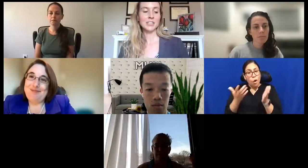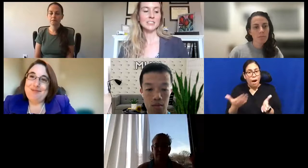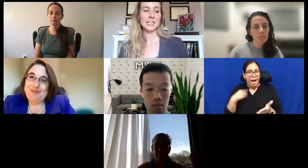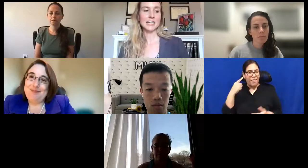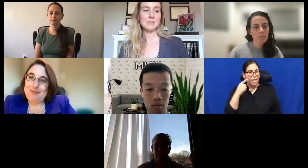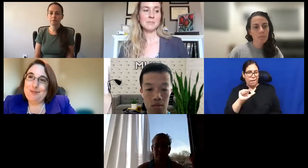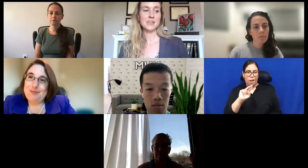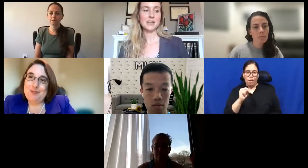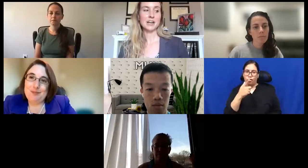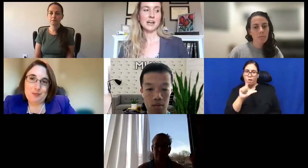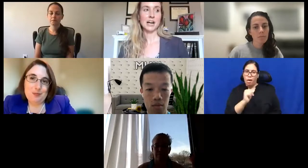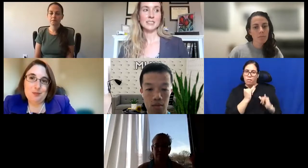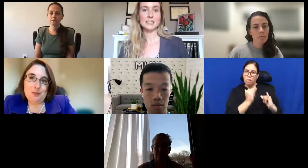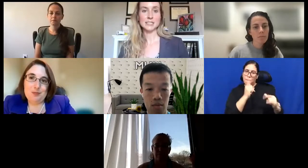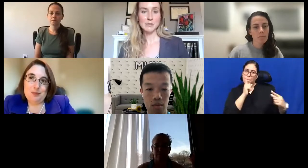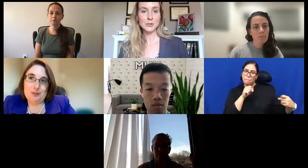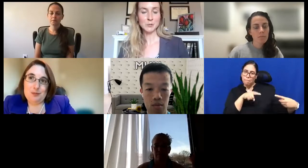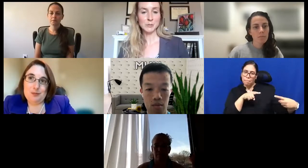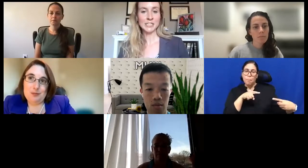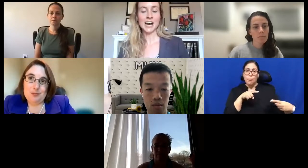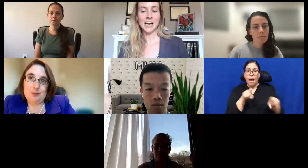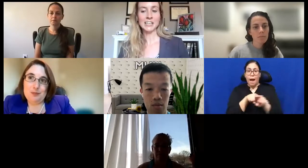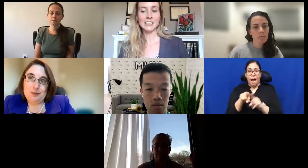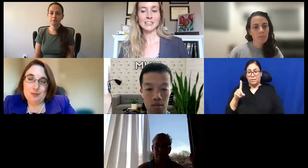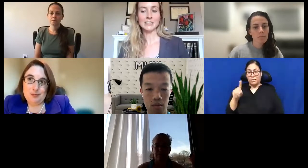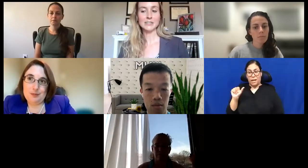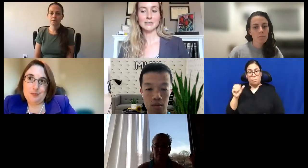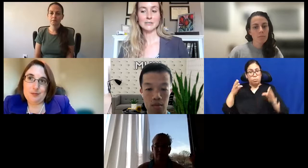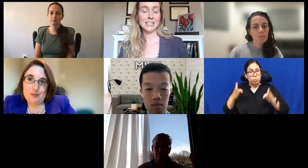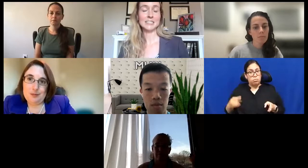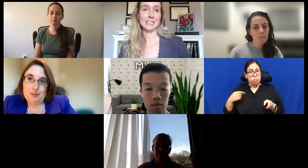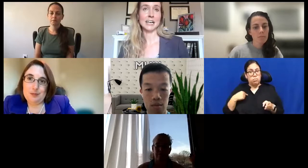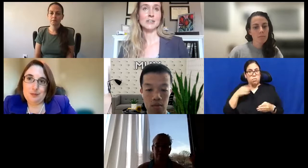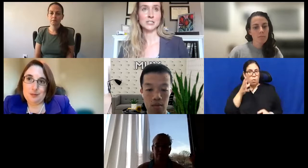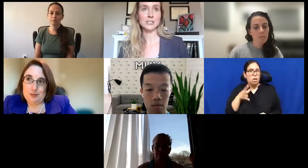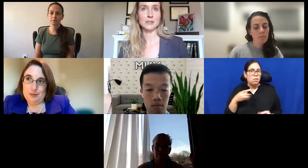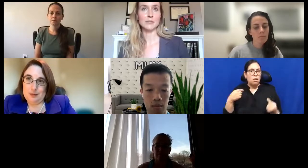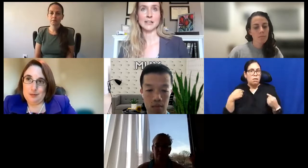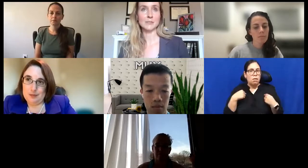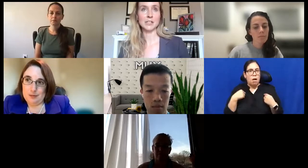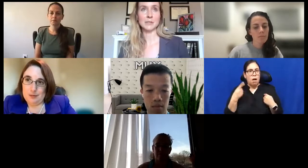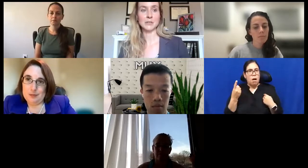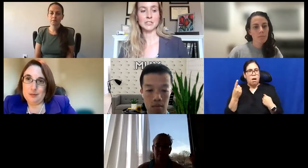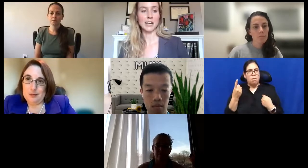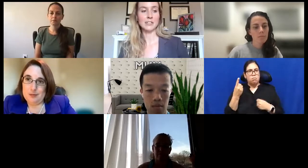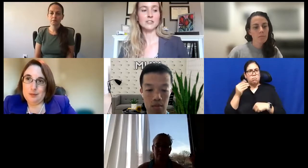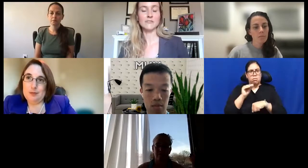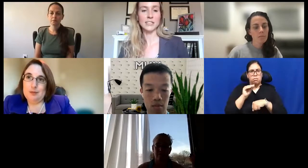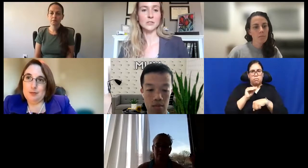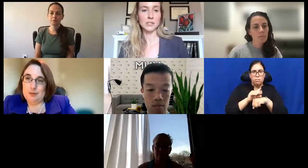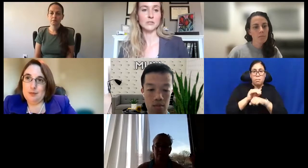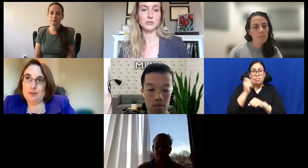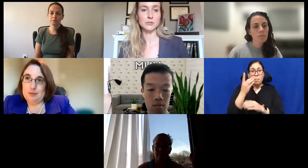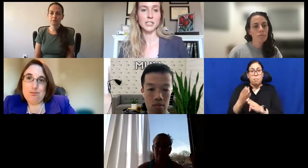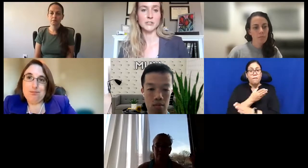too, is that as a disabled woman, and as a counselor prior to becoming a lawyer, I couldn't